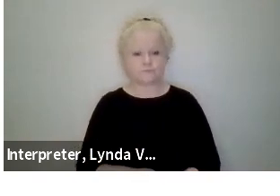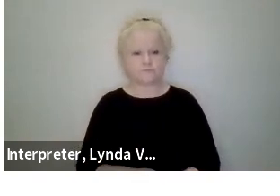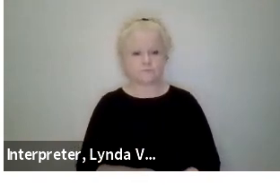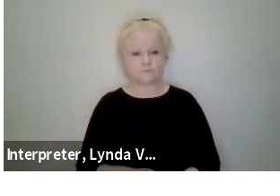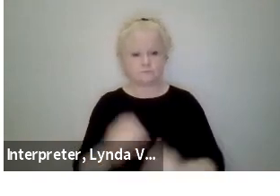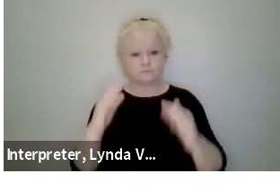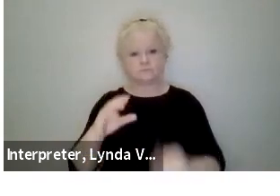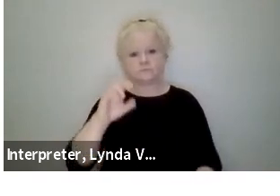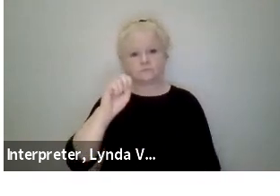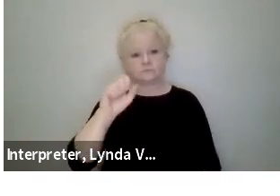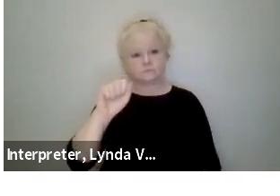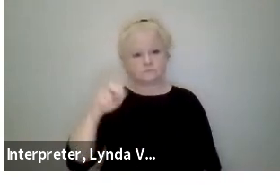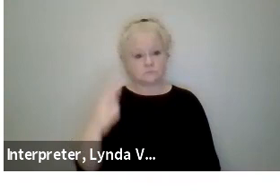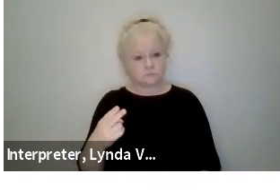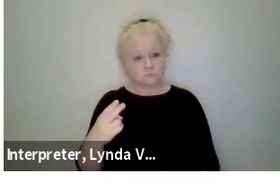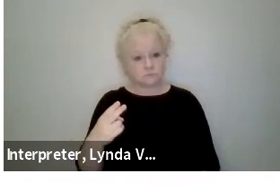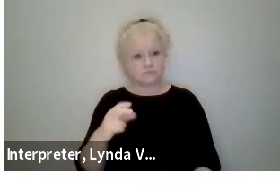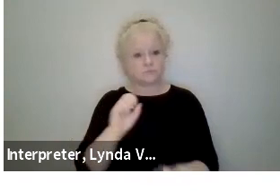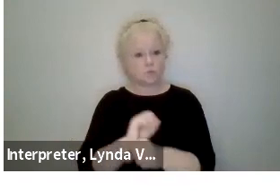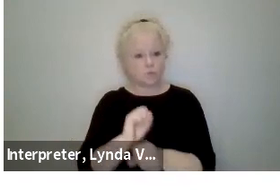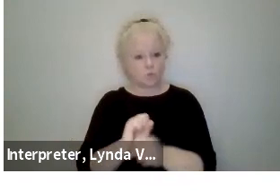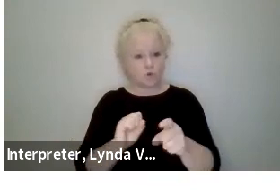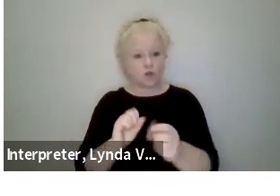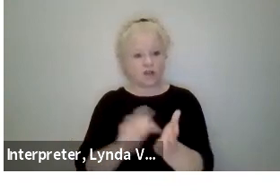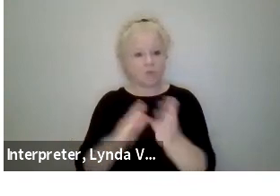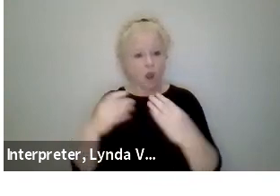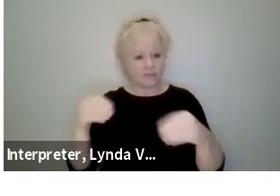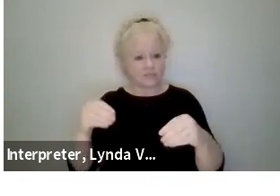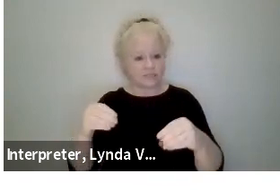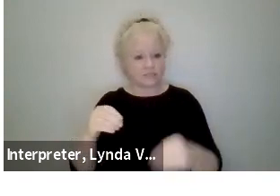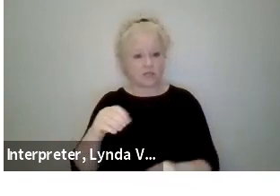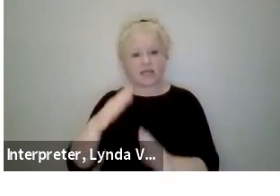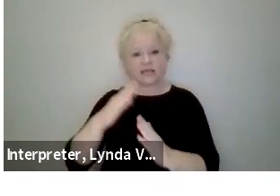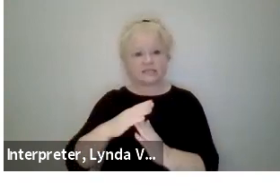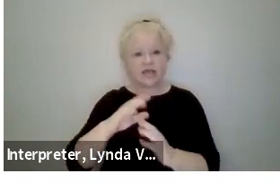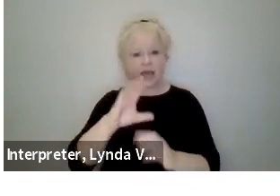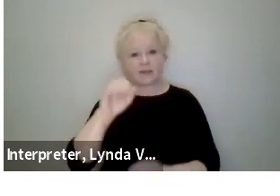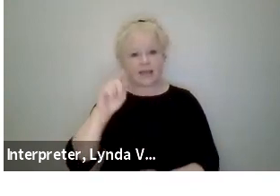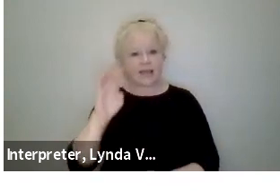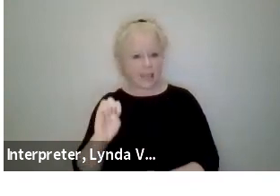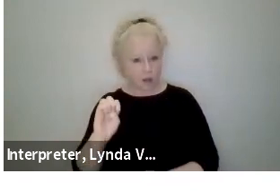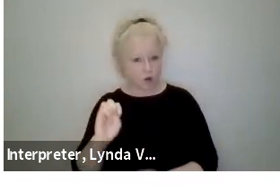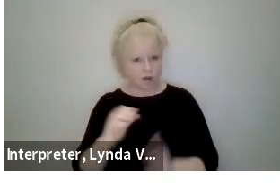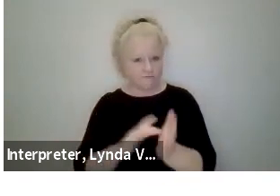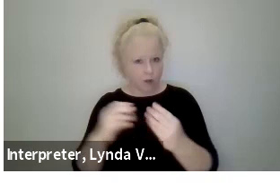This is Sarah, and she became employed as a pharmacist at Top Care Pharmacy in Middleburg.